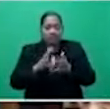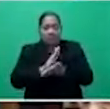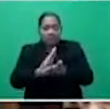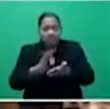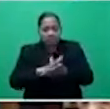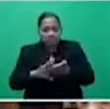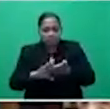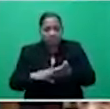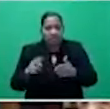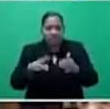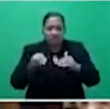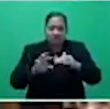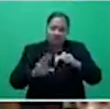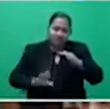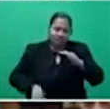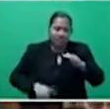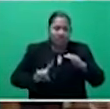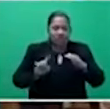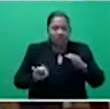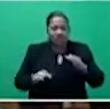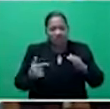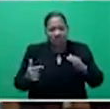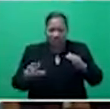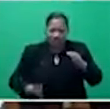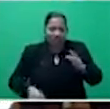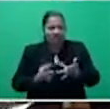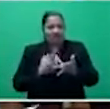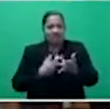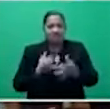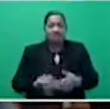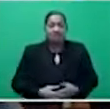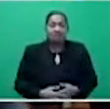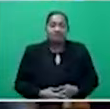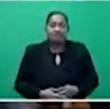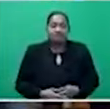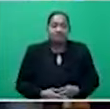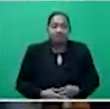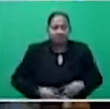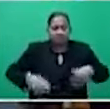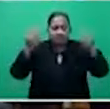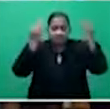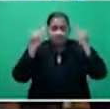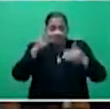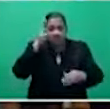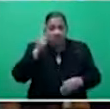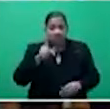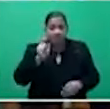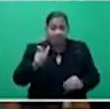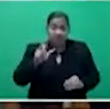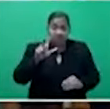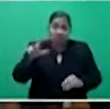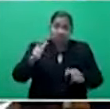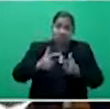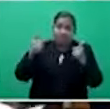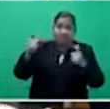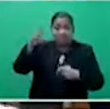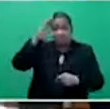have, of course, St. Lucia, 1.7 billion, Seychelles, $1.1 billion. Mr. Speaker, sir, if you look at the larger countries,